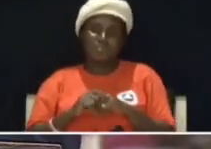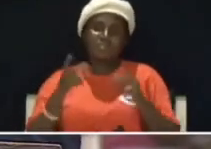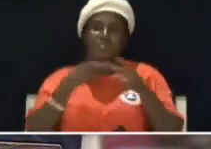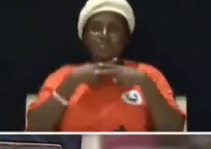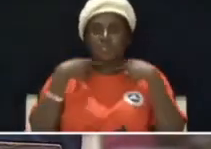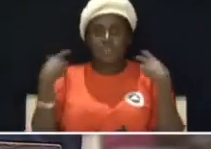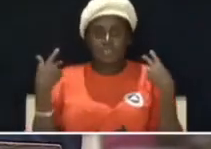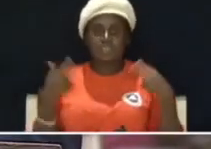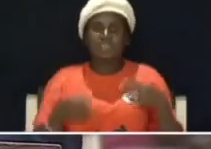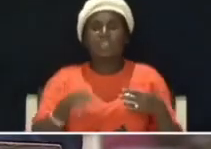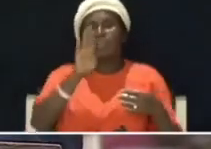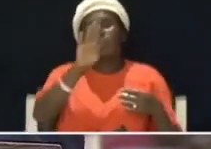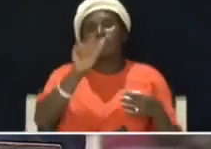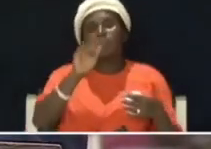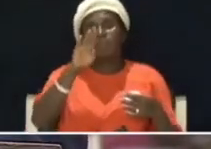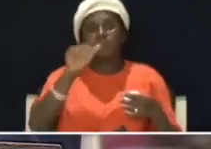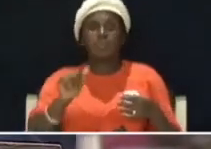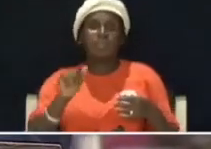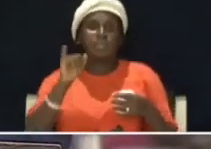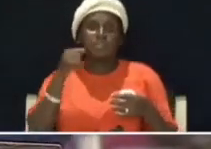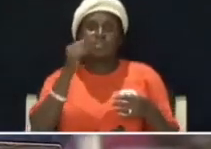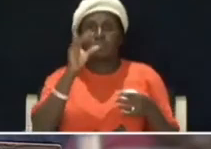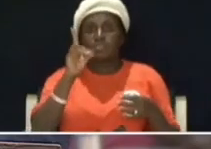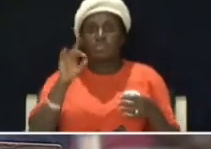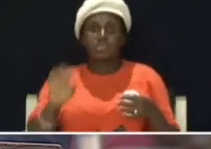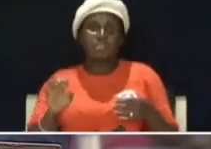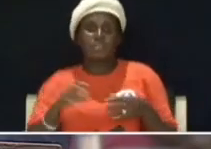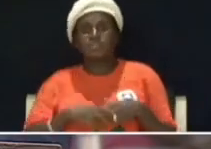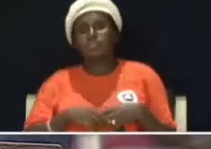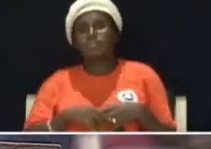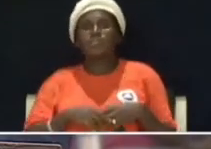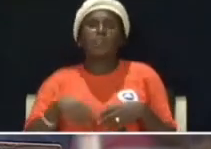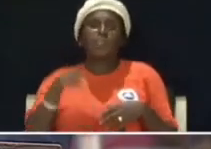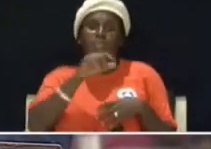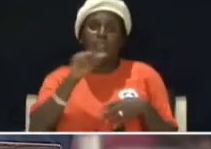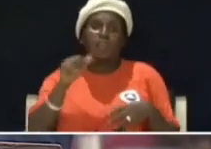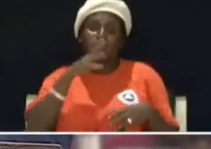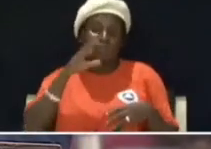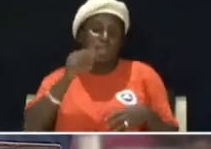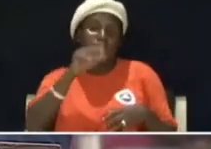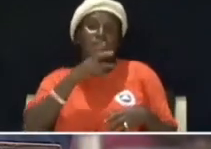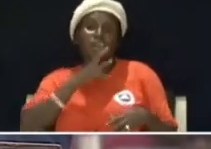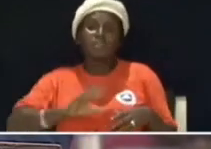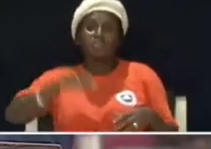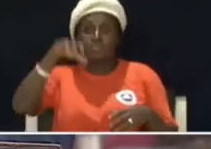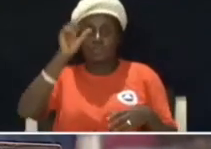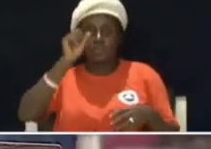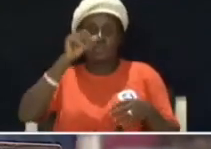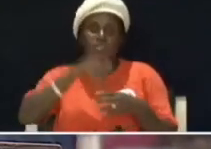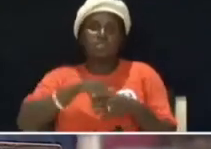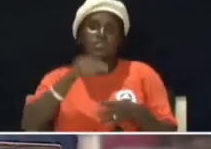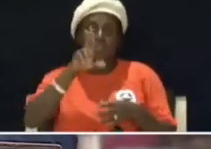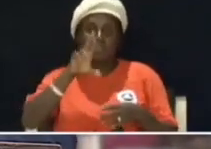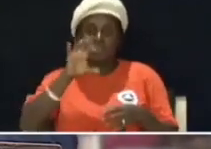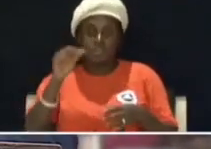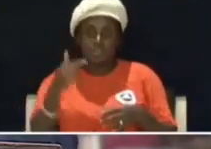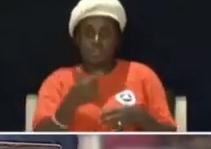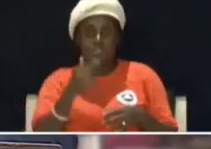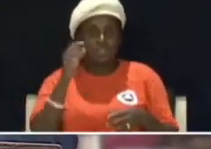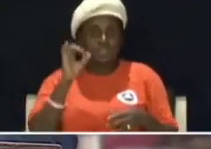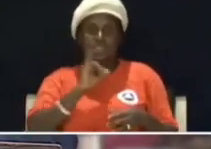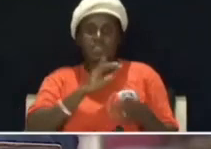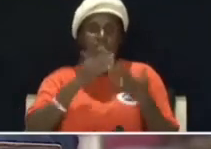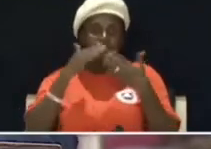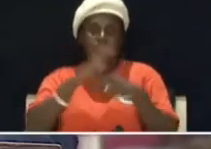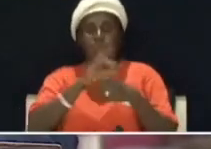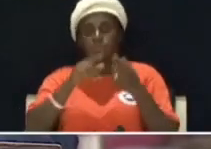Pastor Babajide C.A. Matani, a triumphant elder in the Redeemed Christian Church of God. He is grateful to God